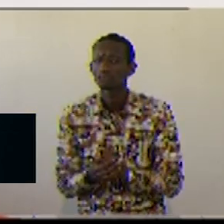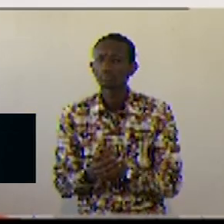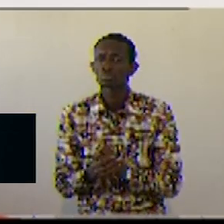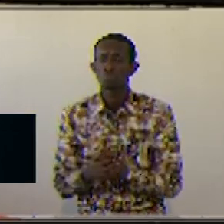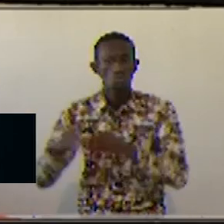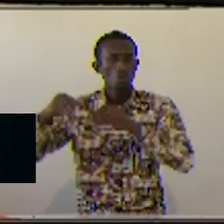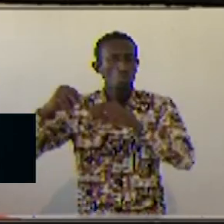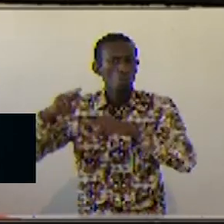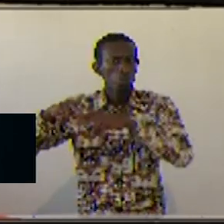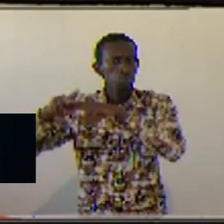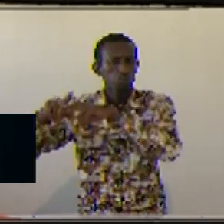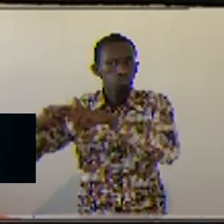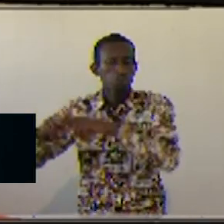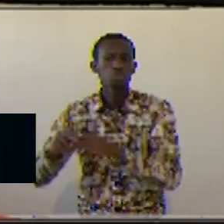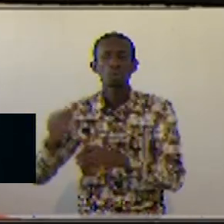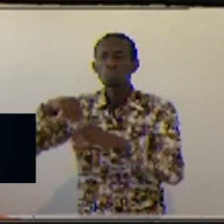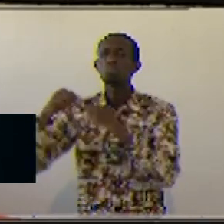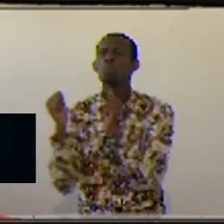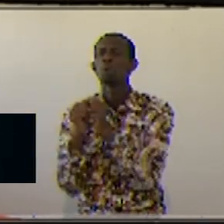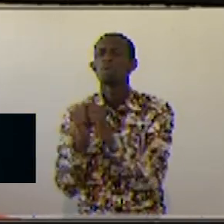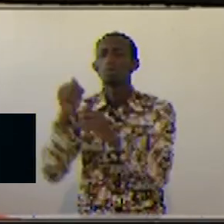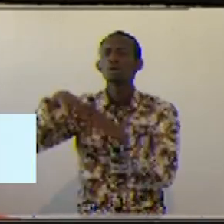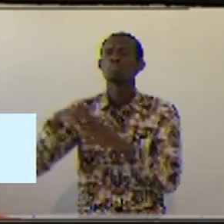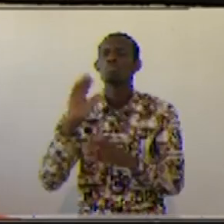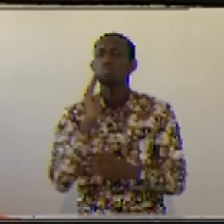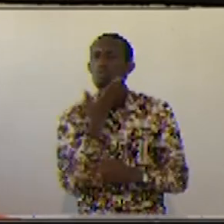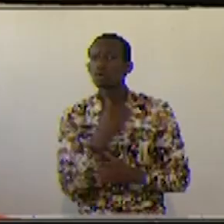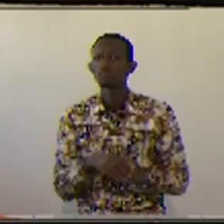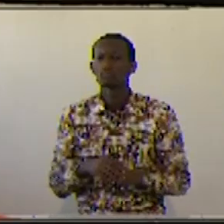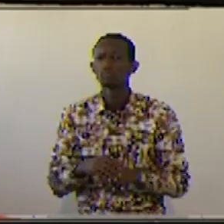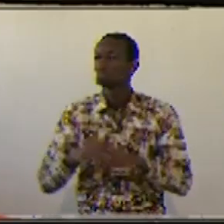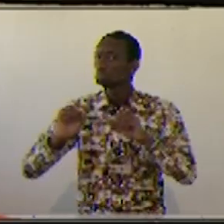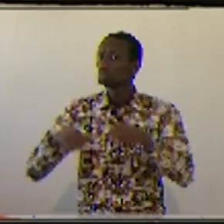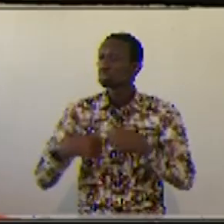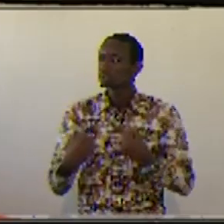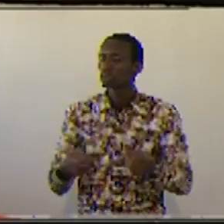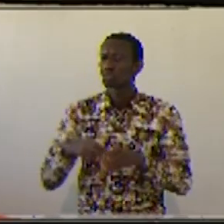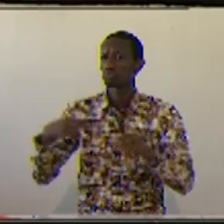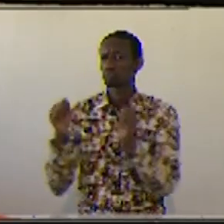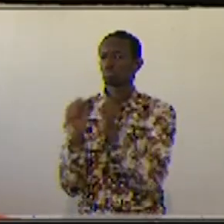salt is soluble in water, so you cannot have it in the solid state.